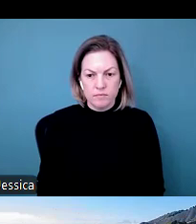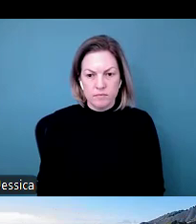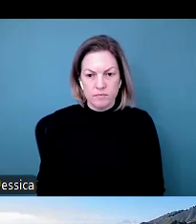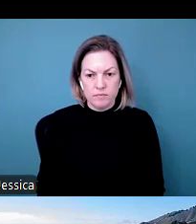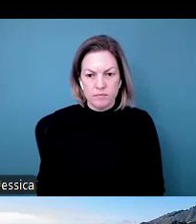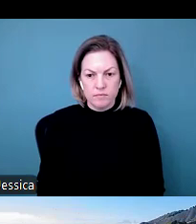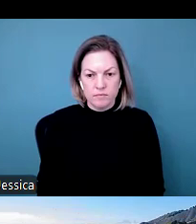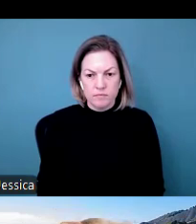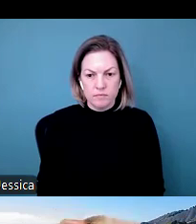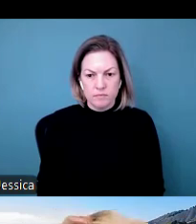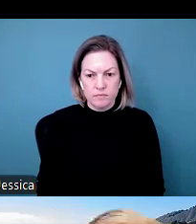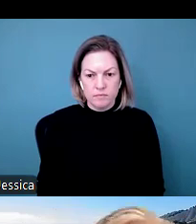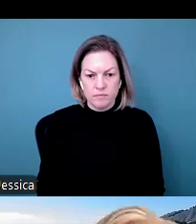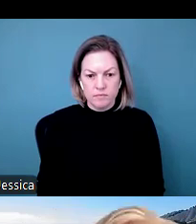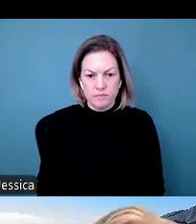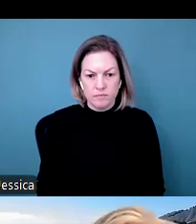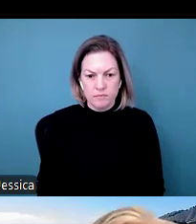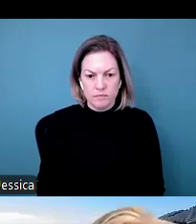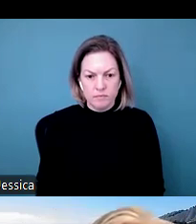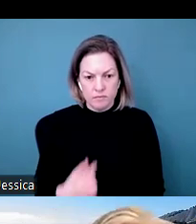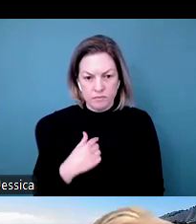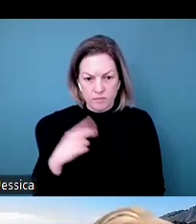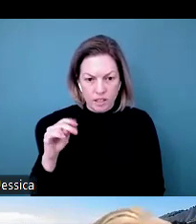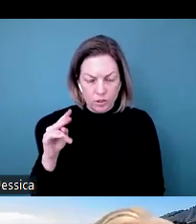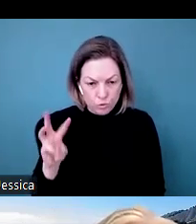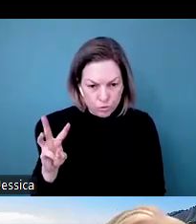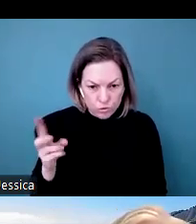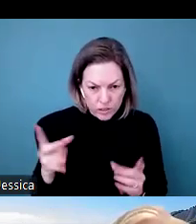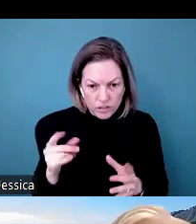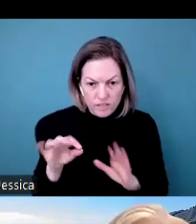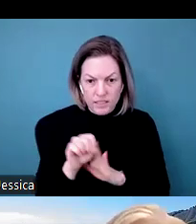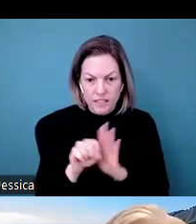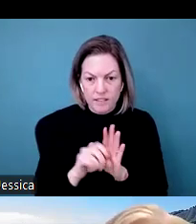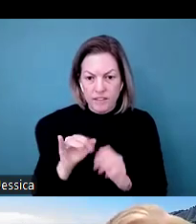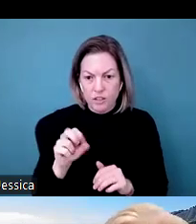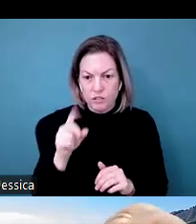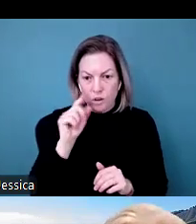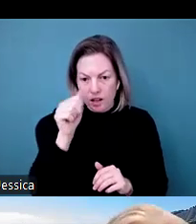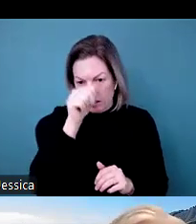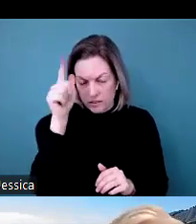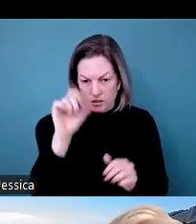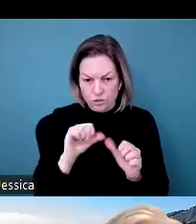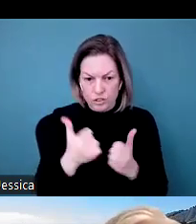Andrew Mendoza, the Director of State Affairs for the Alzheimer's Association. You can move to the next slide.